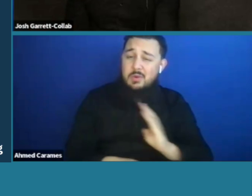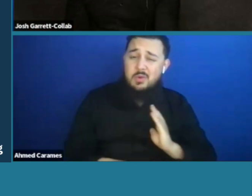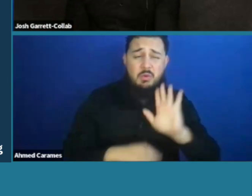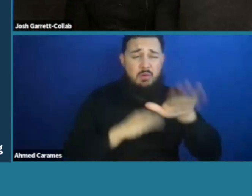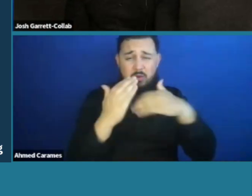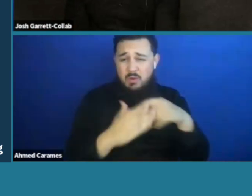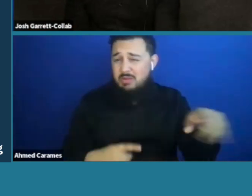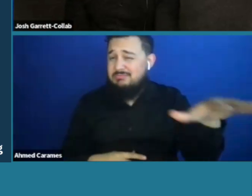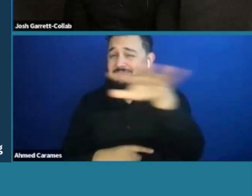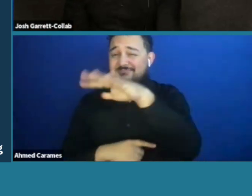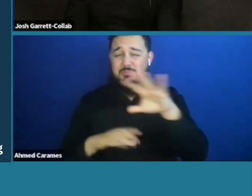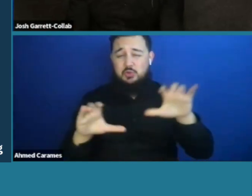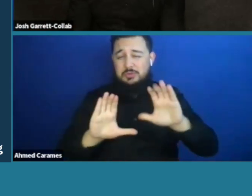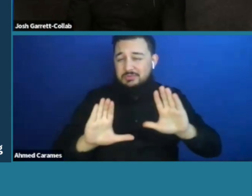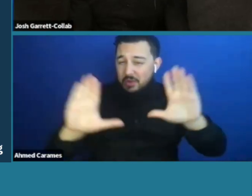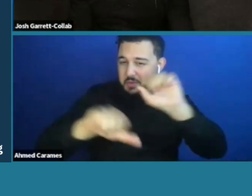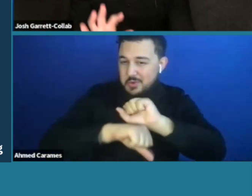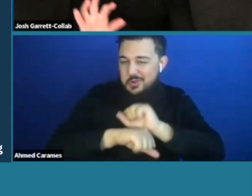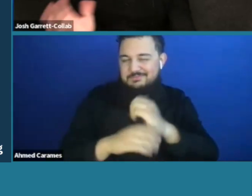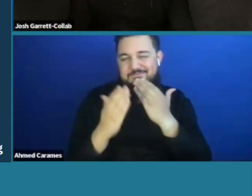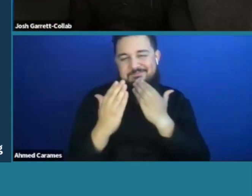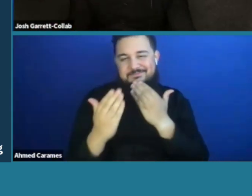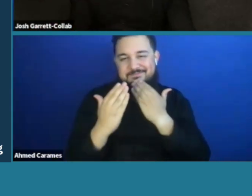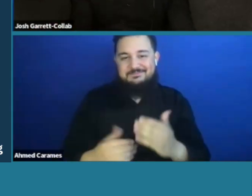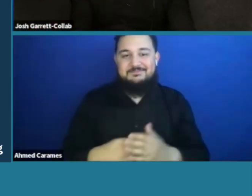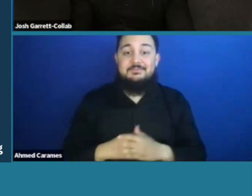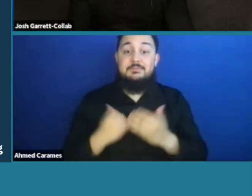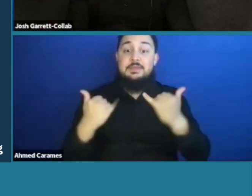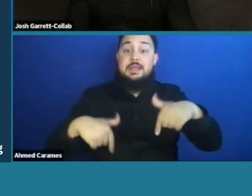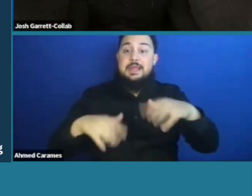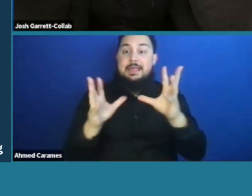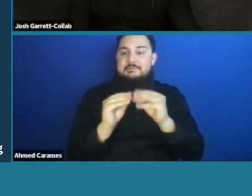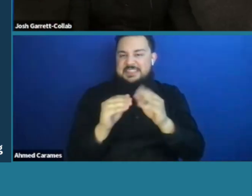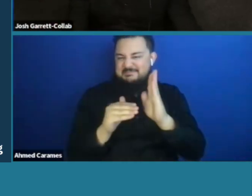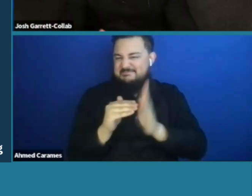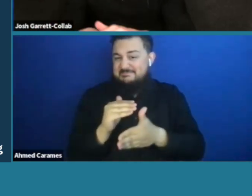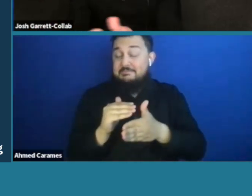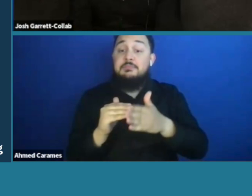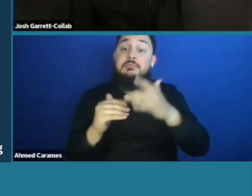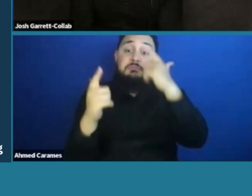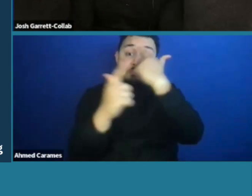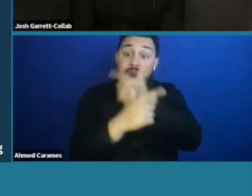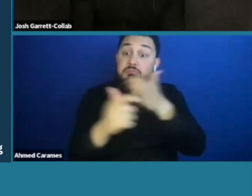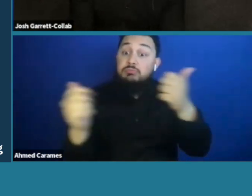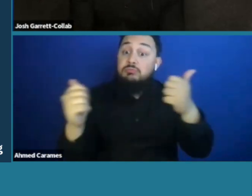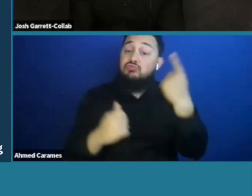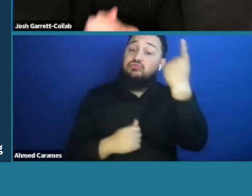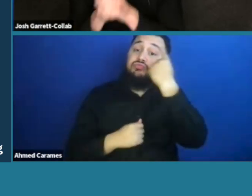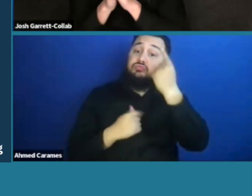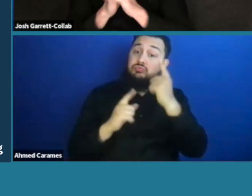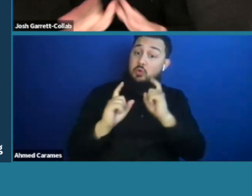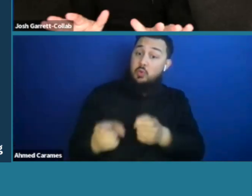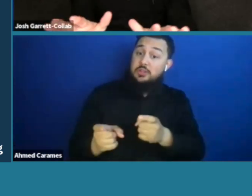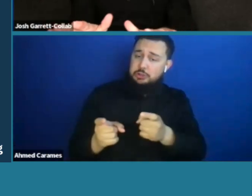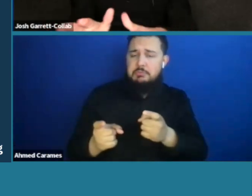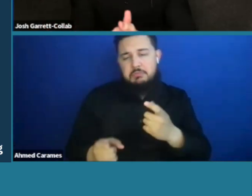that they're doing. Our session will be concluded. We do want to say if you would like to make a donation, we would certainly appreciate that.